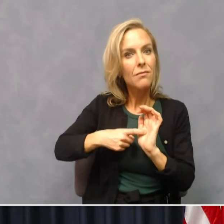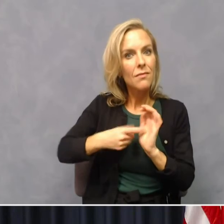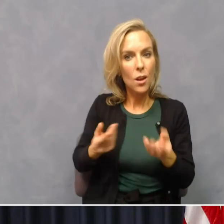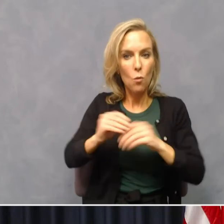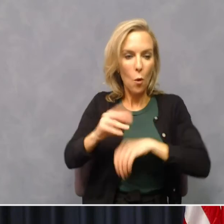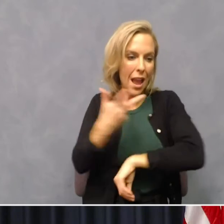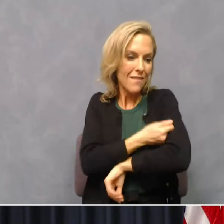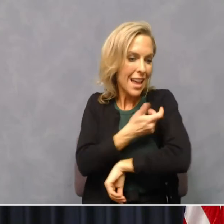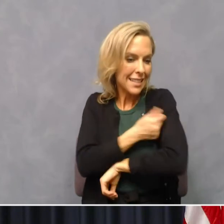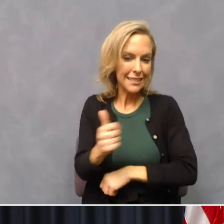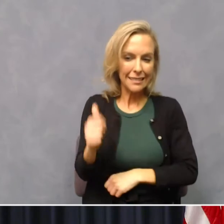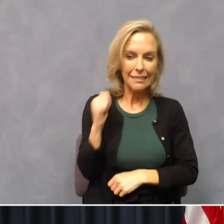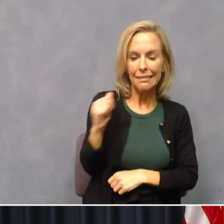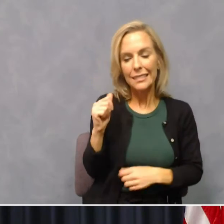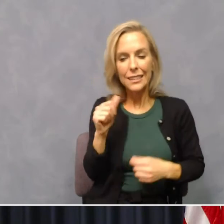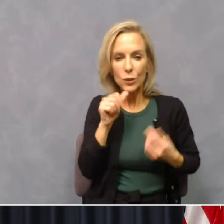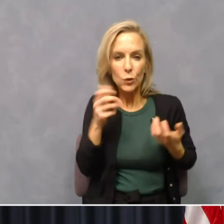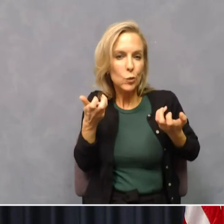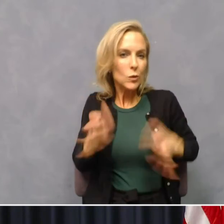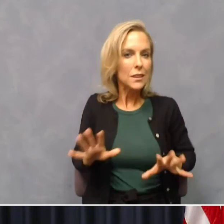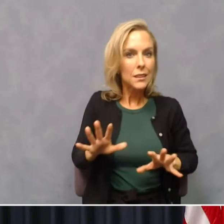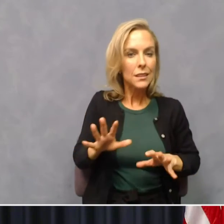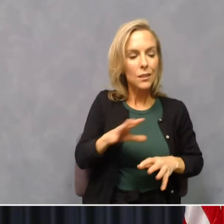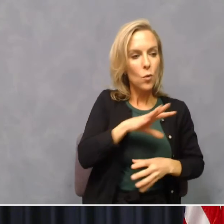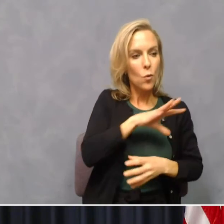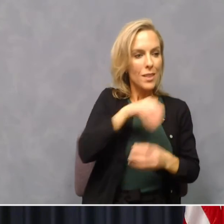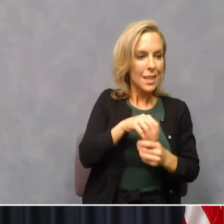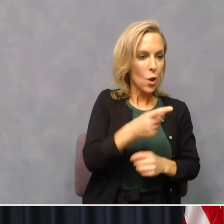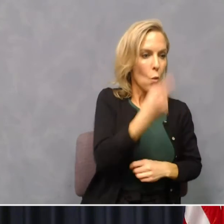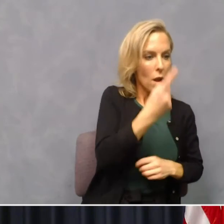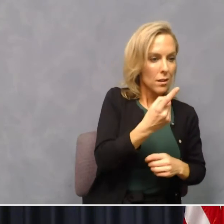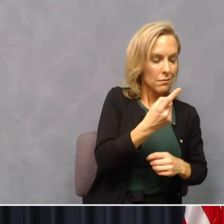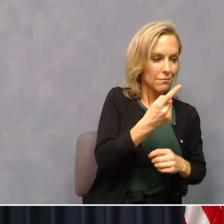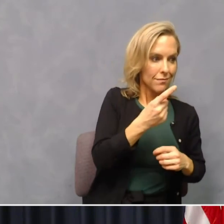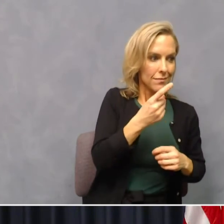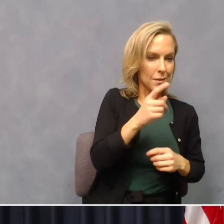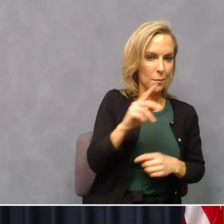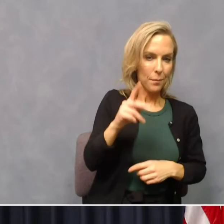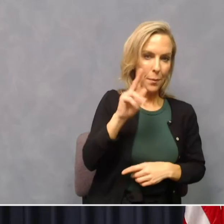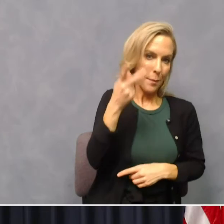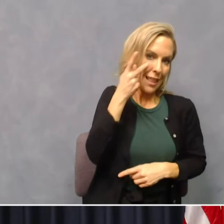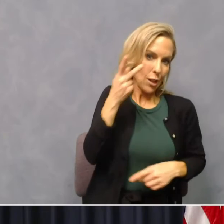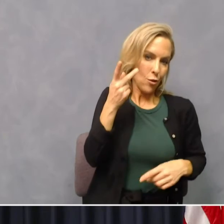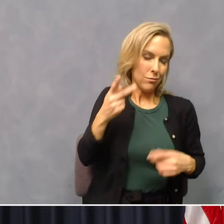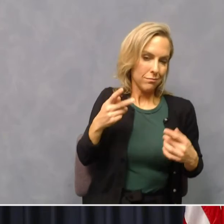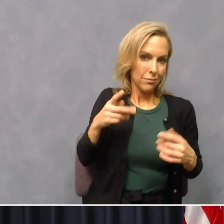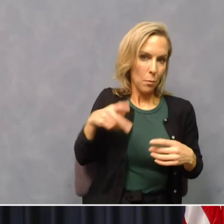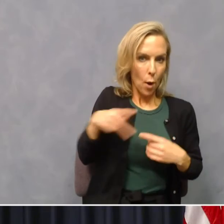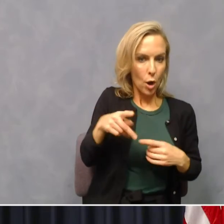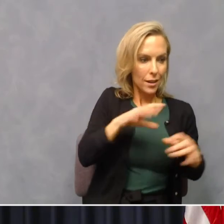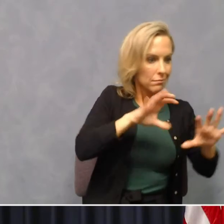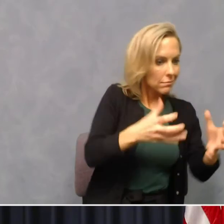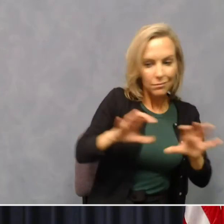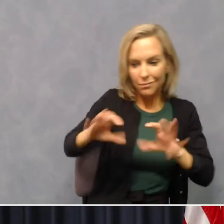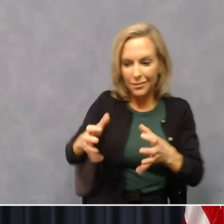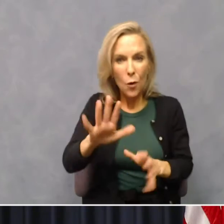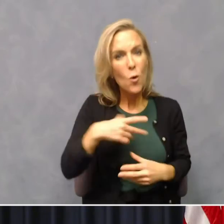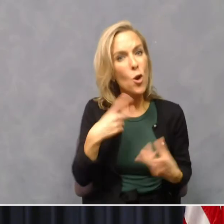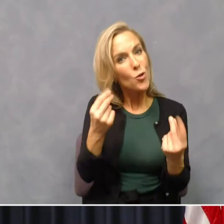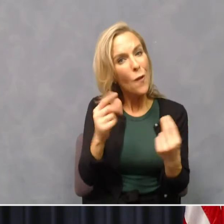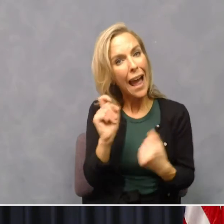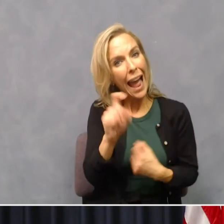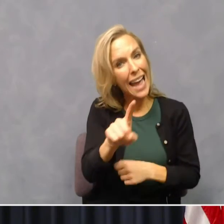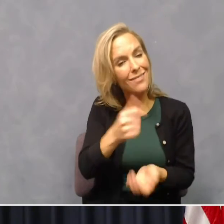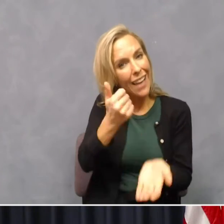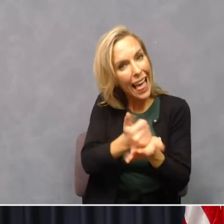hesitancy among members of one political party than the other, I got to do what it takes and ask for help, which is what I did with those